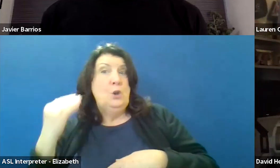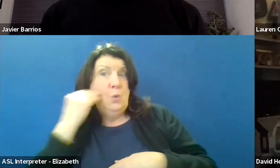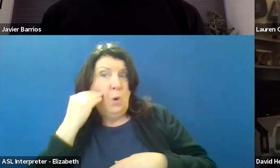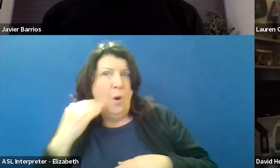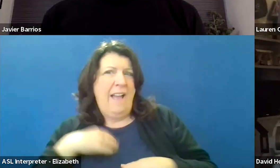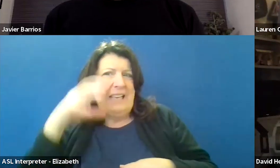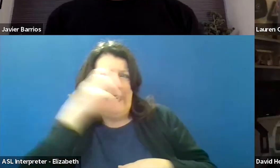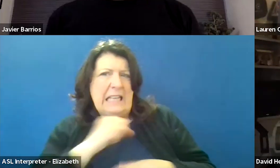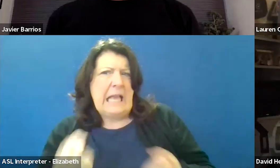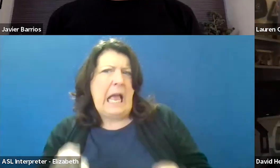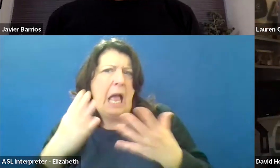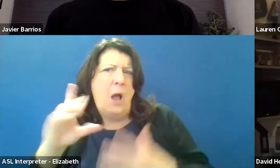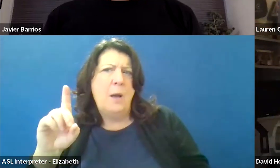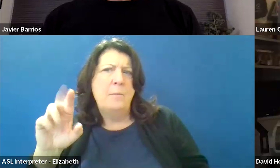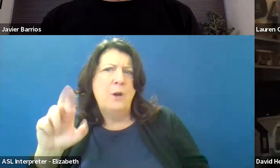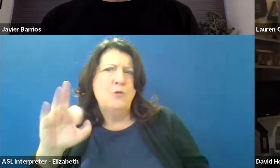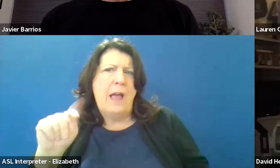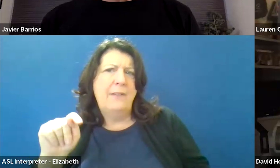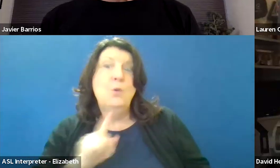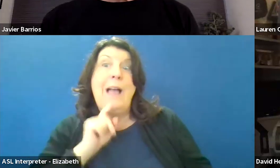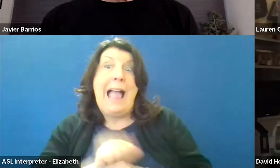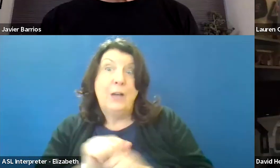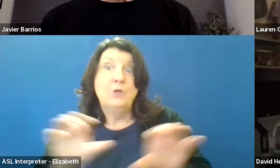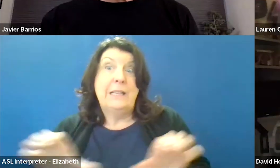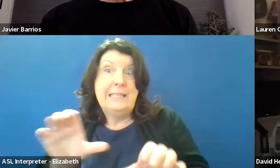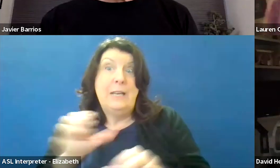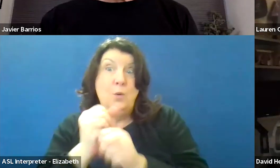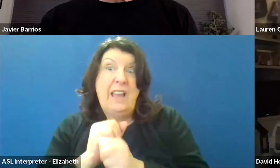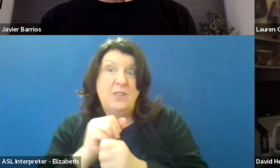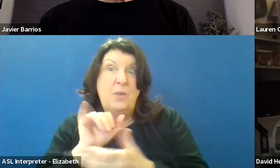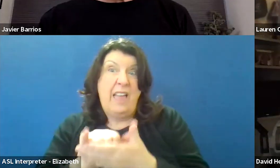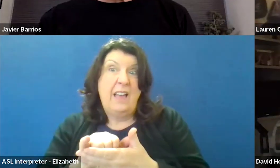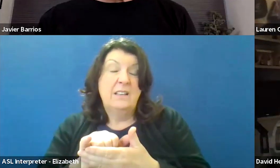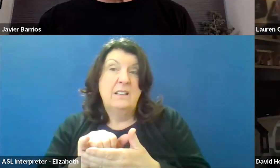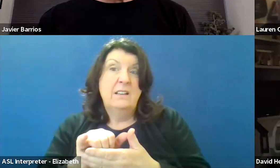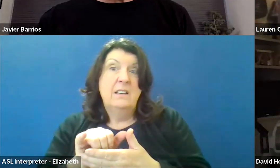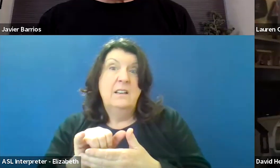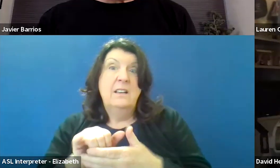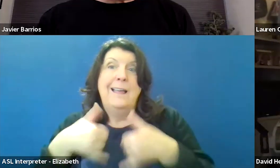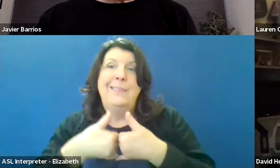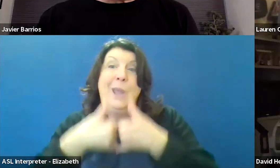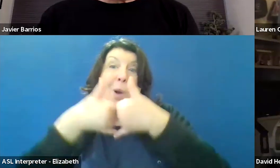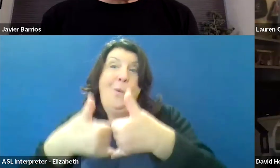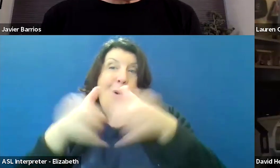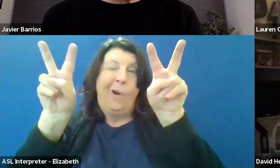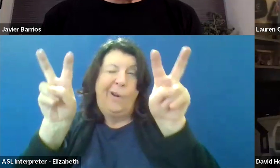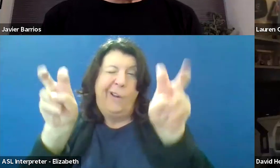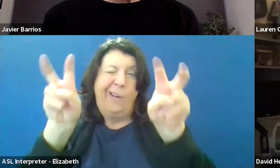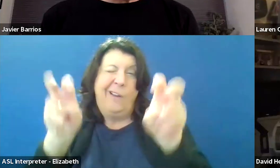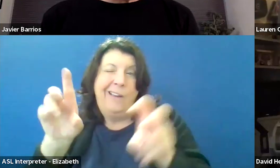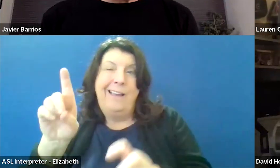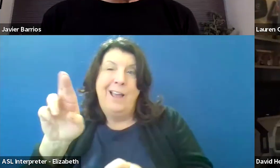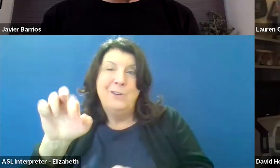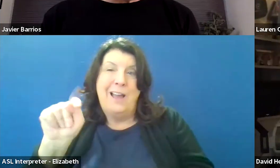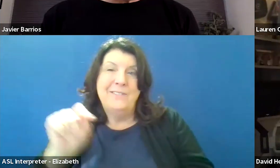many drafts you actually did to get to kind of the awards draft, so to speak? I would say, you